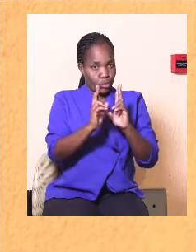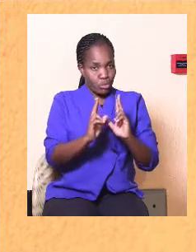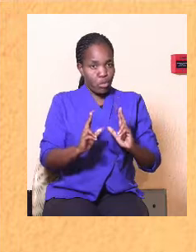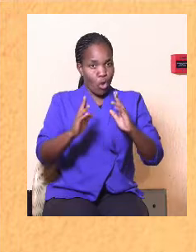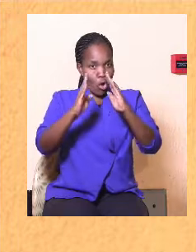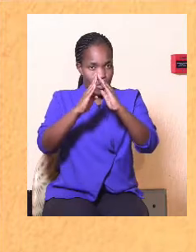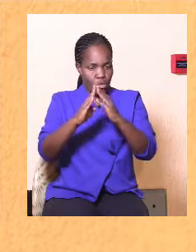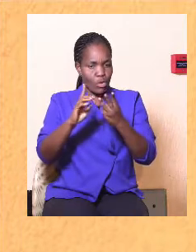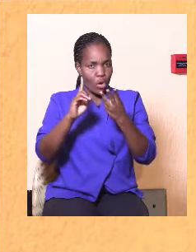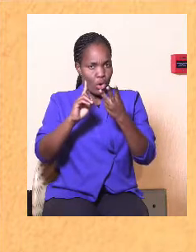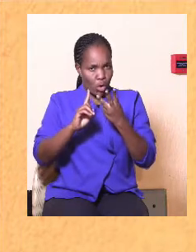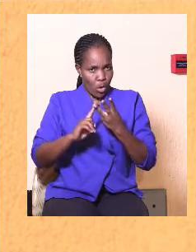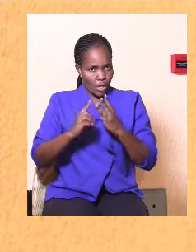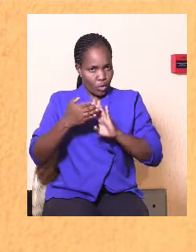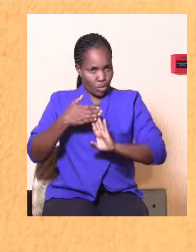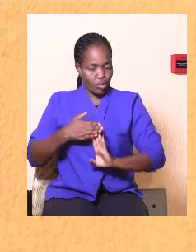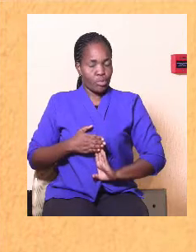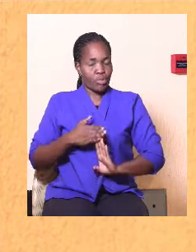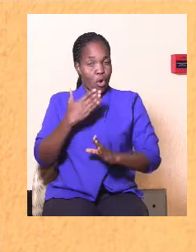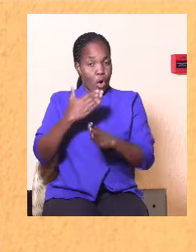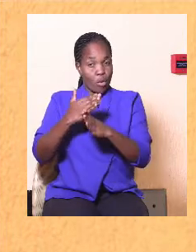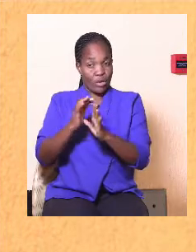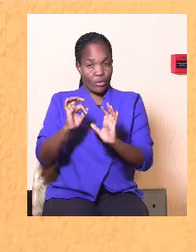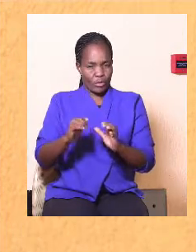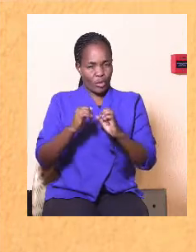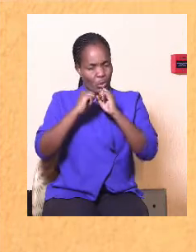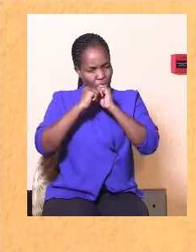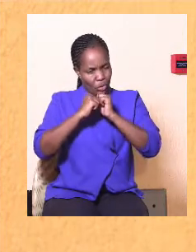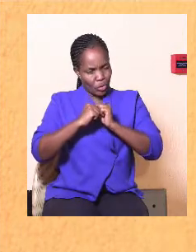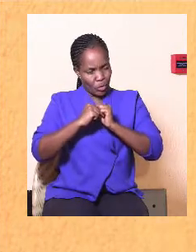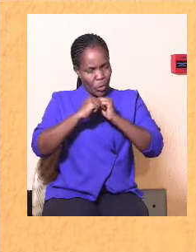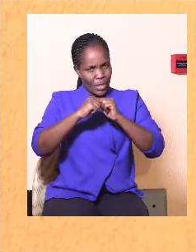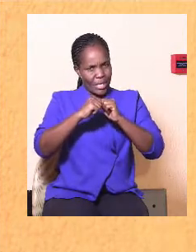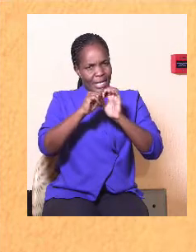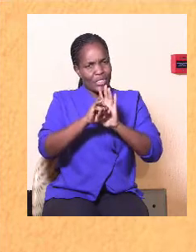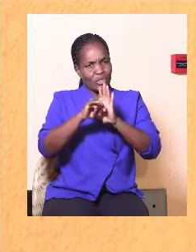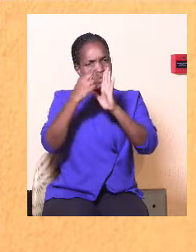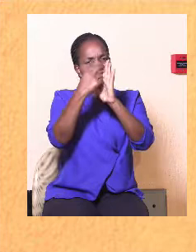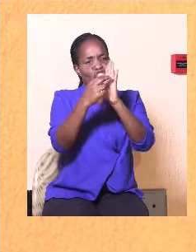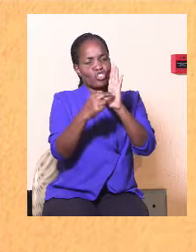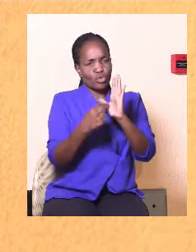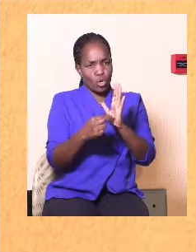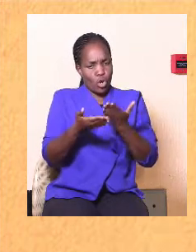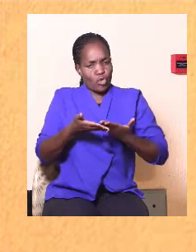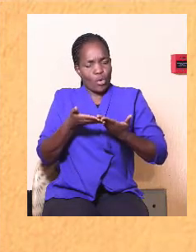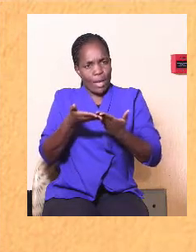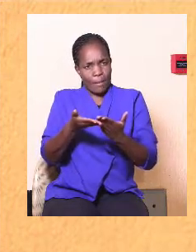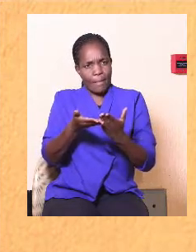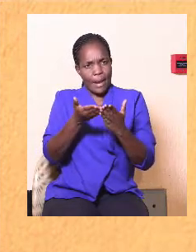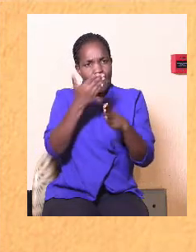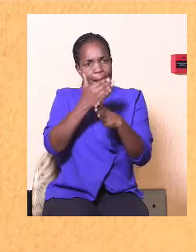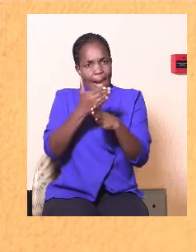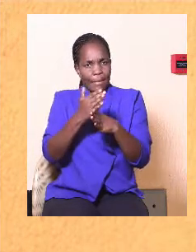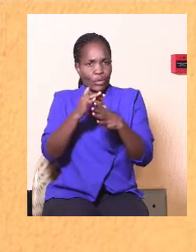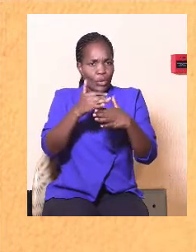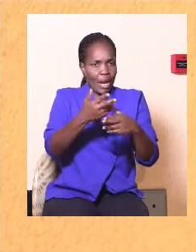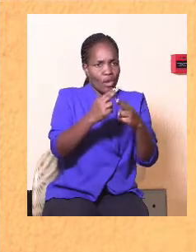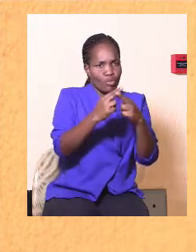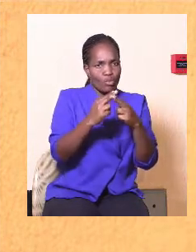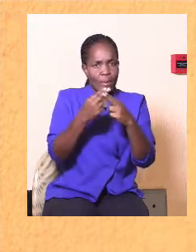and protect jobs. We also introduced a number of measures that are going to help companies to meet their cash flow needs through